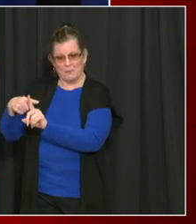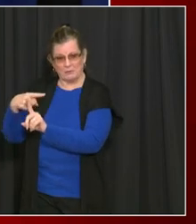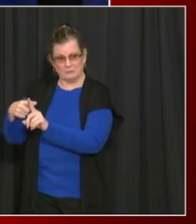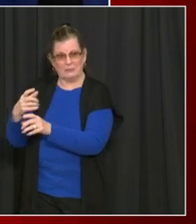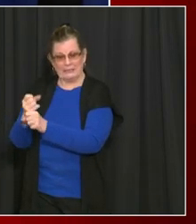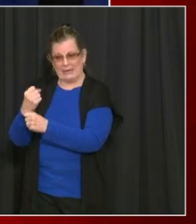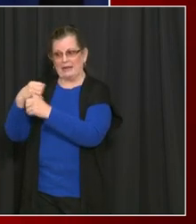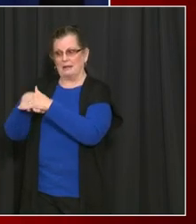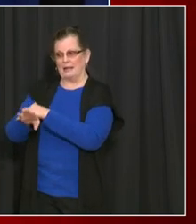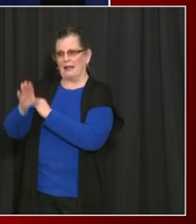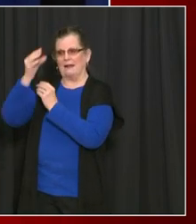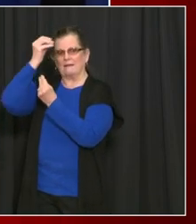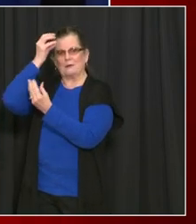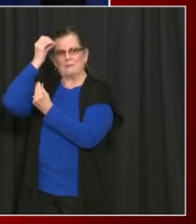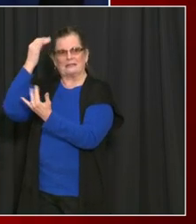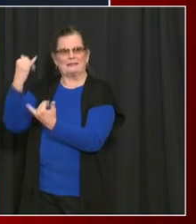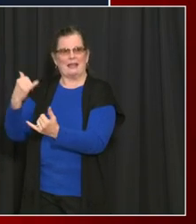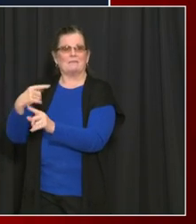as well.